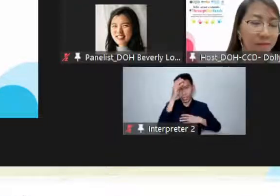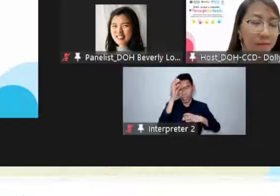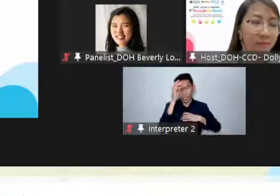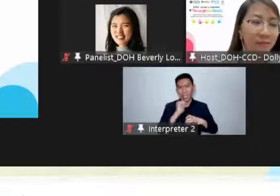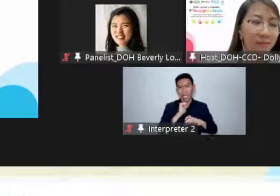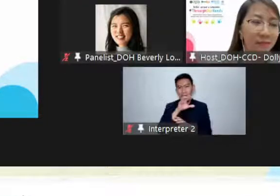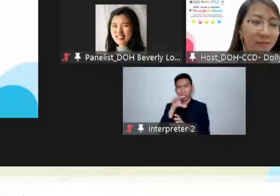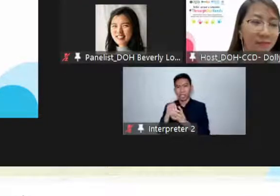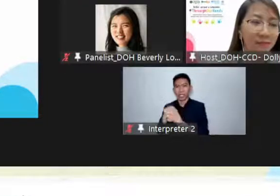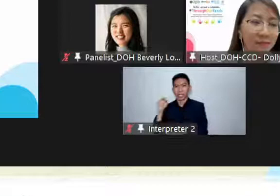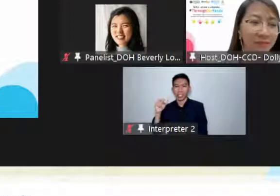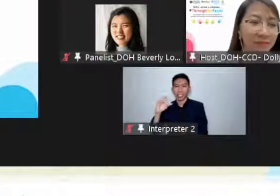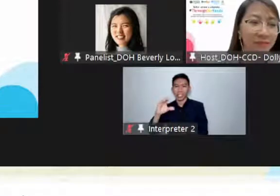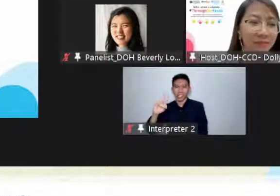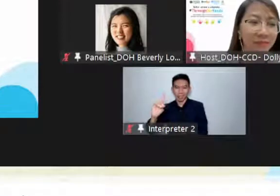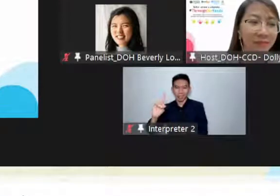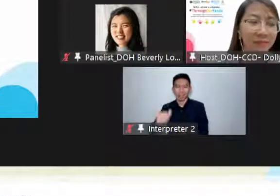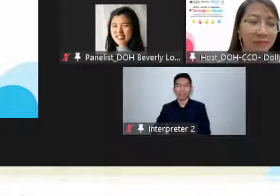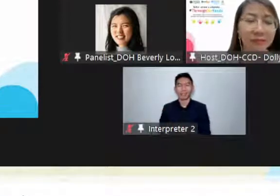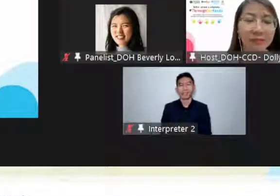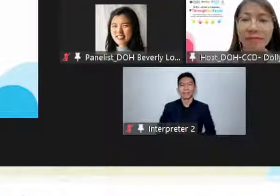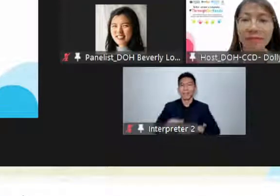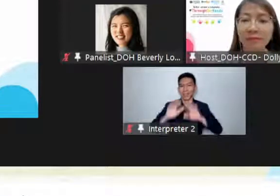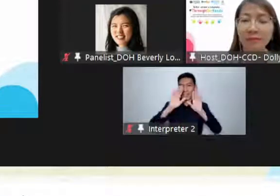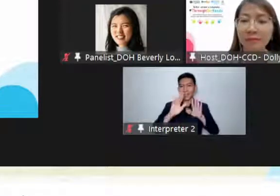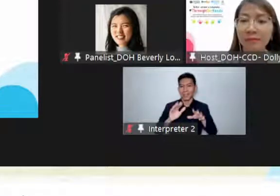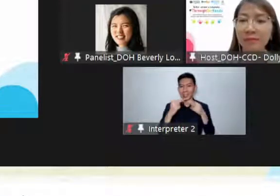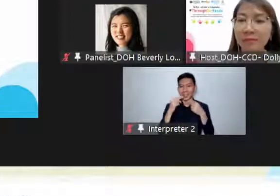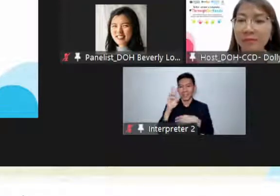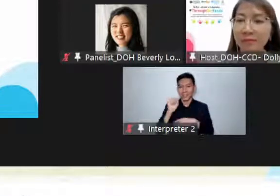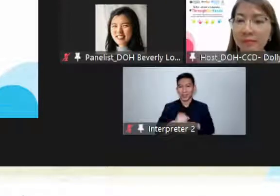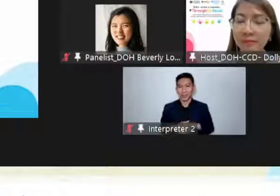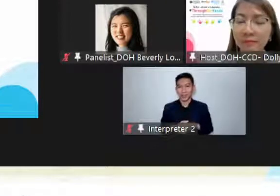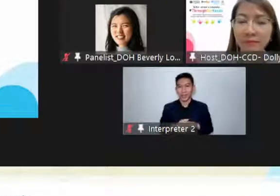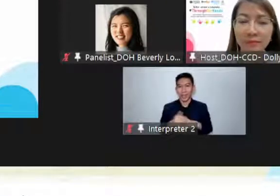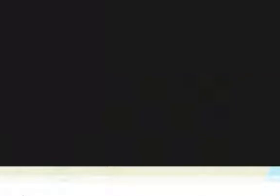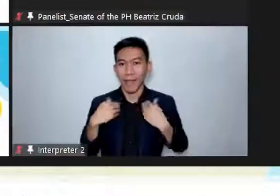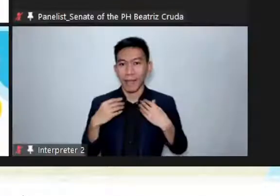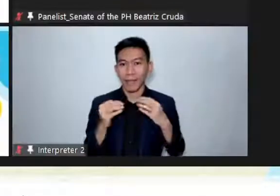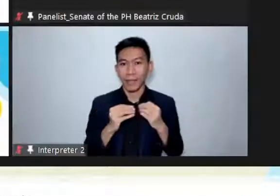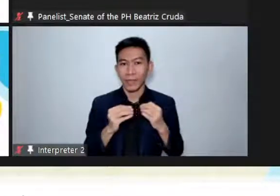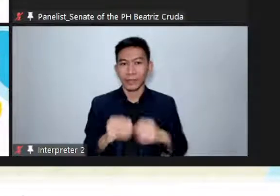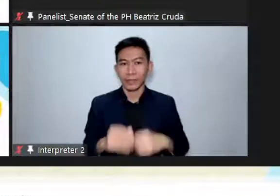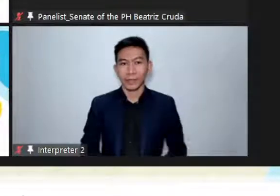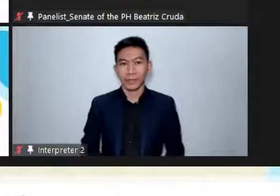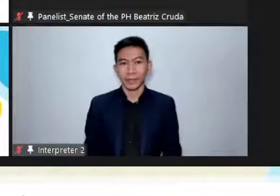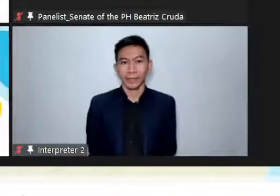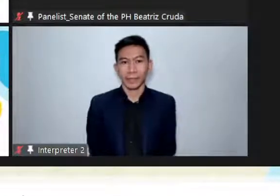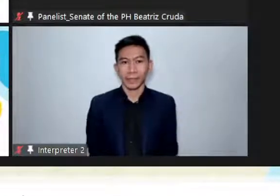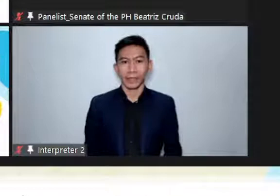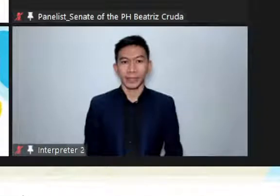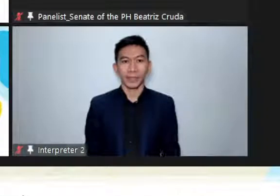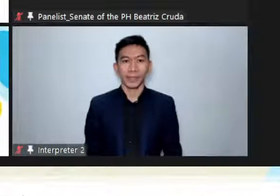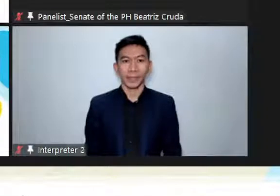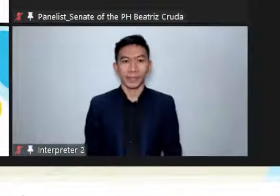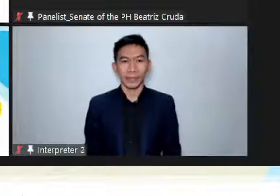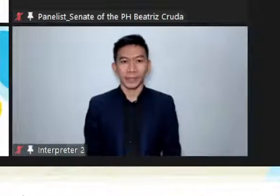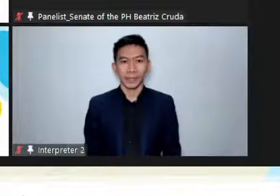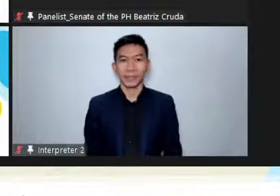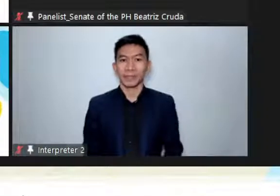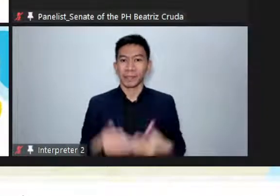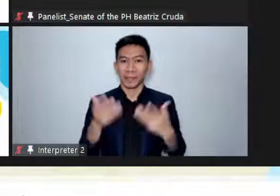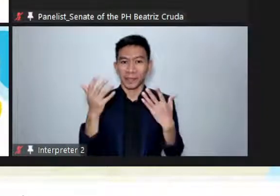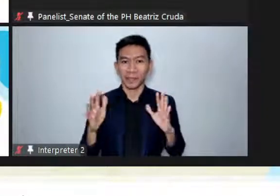part of NCD. So wonderful news. Do we have any more, team? Okay, so that's